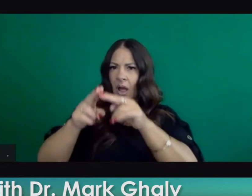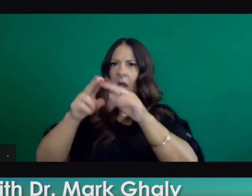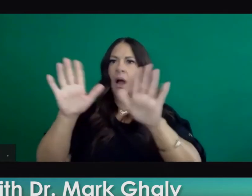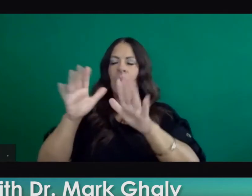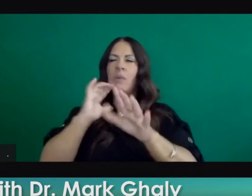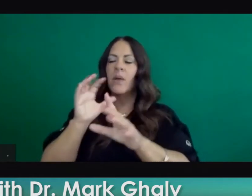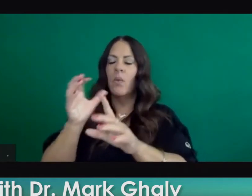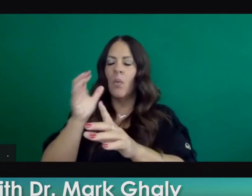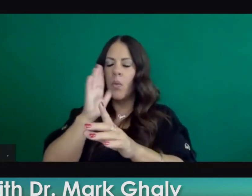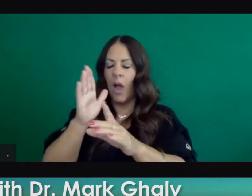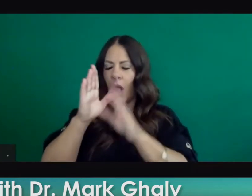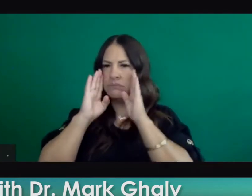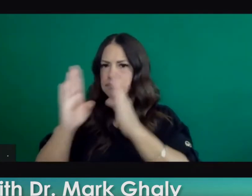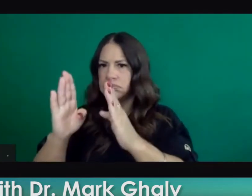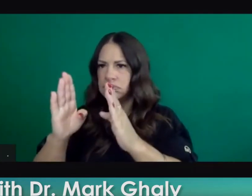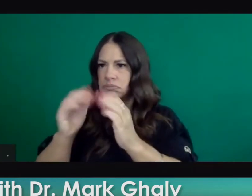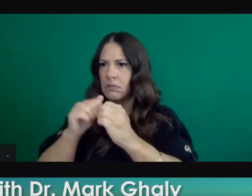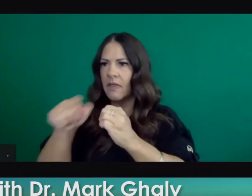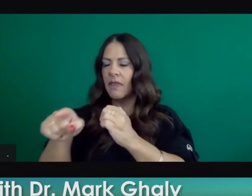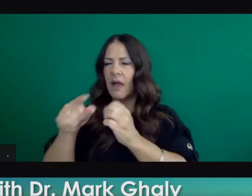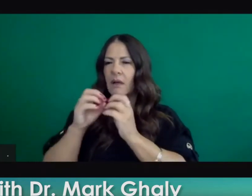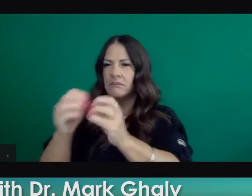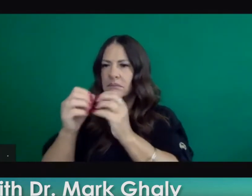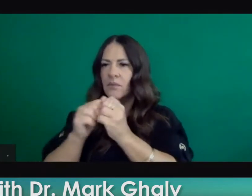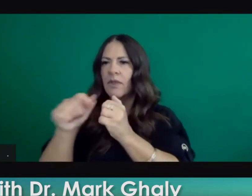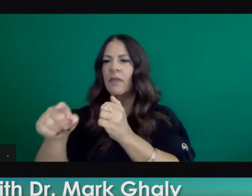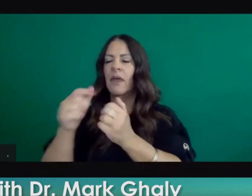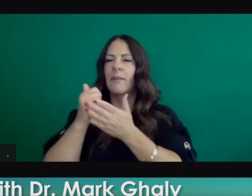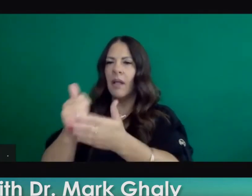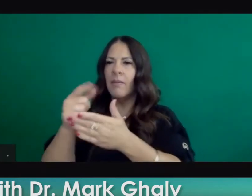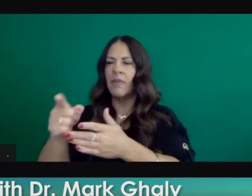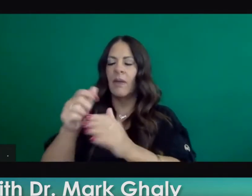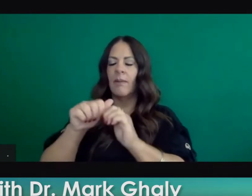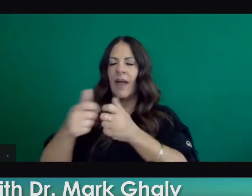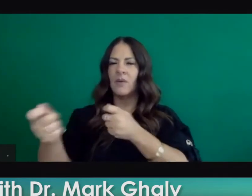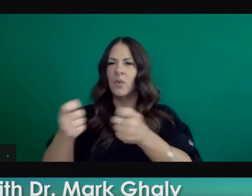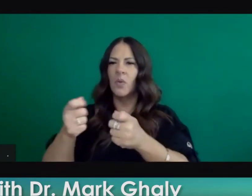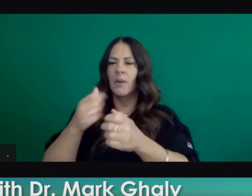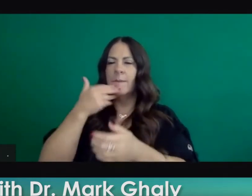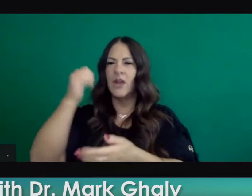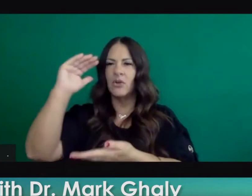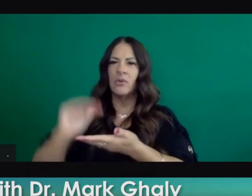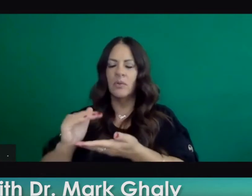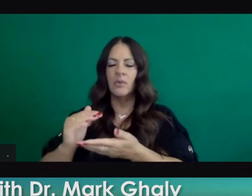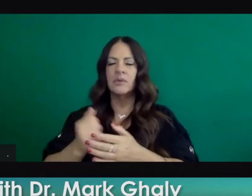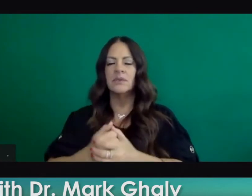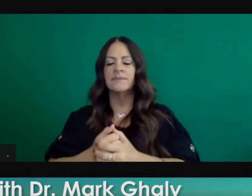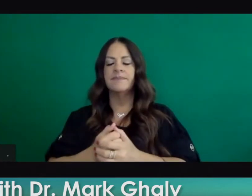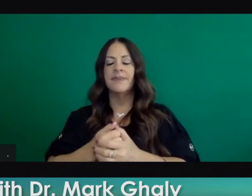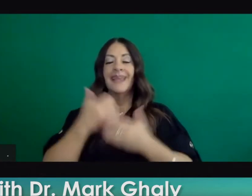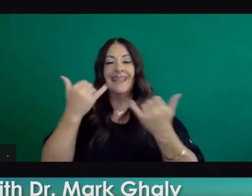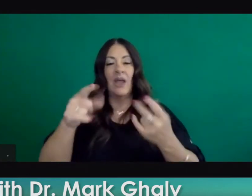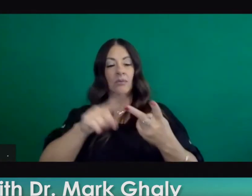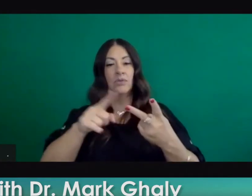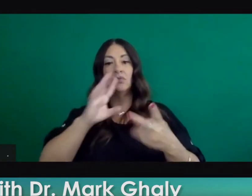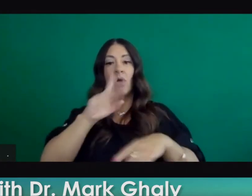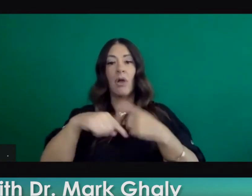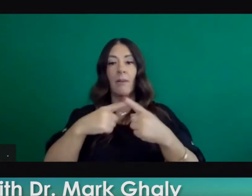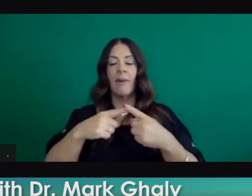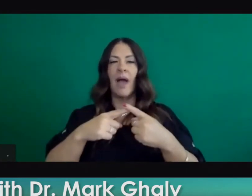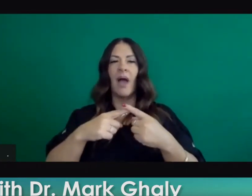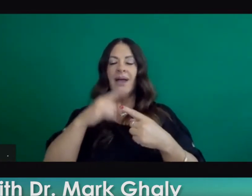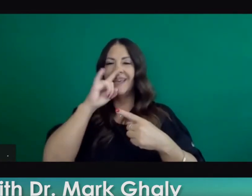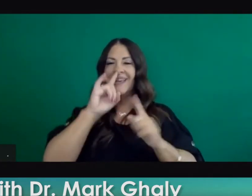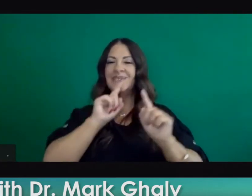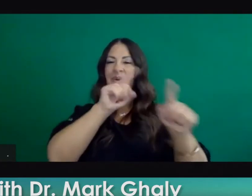trend doesn't impact another one because we're keeping our guard up. As it goes for playgrounds, yes, we know that a number of